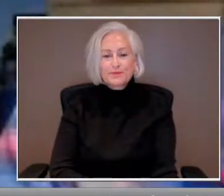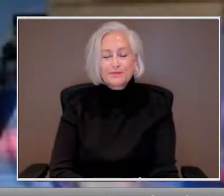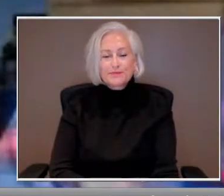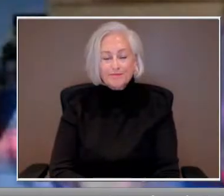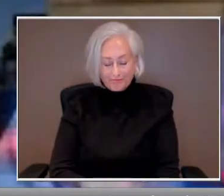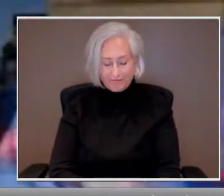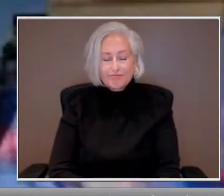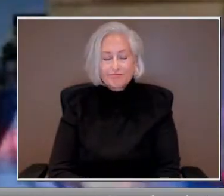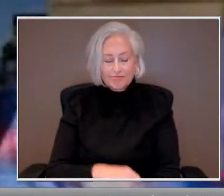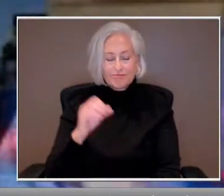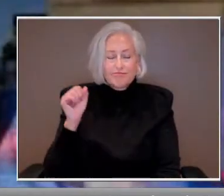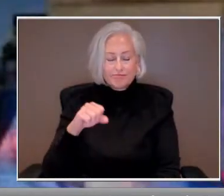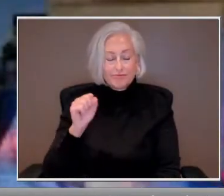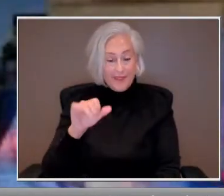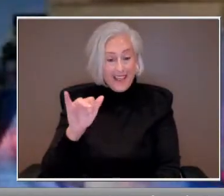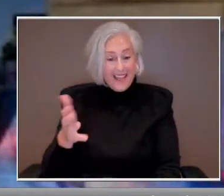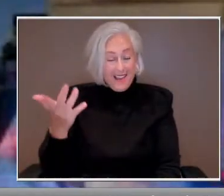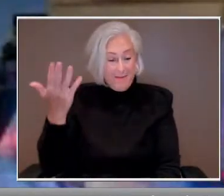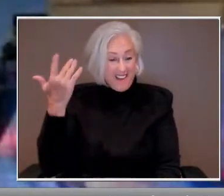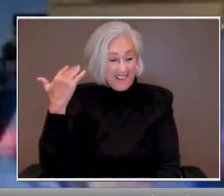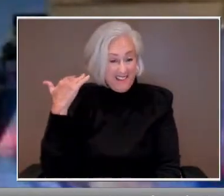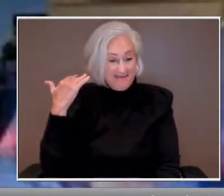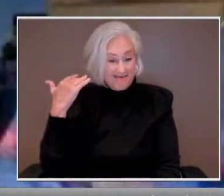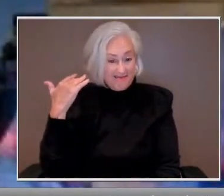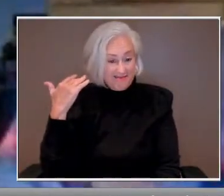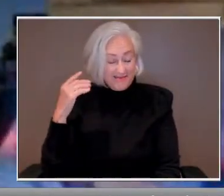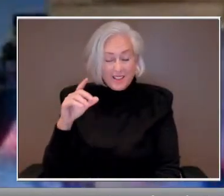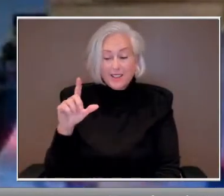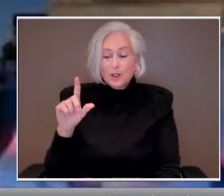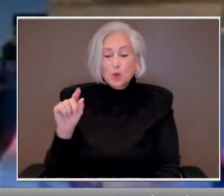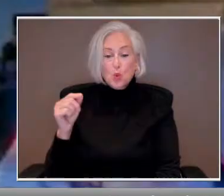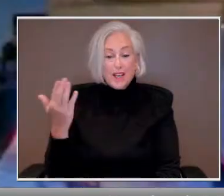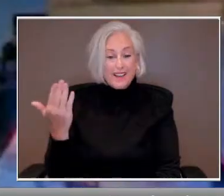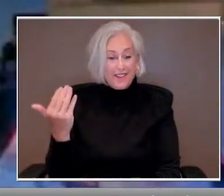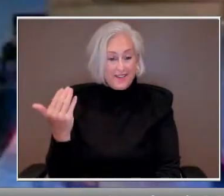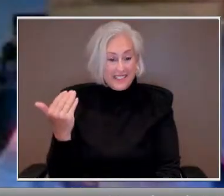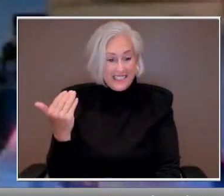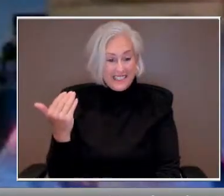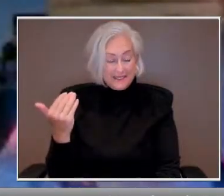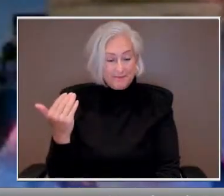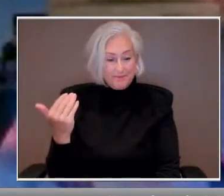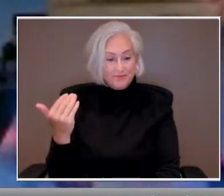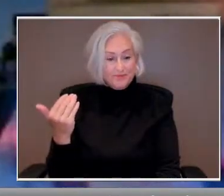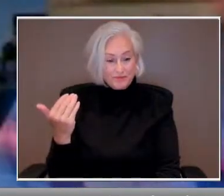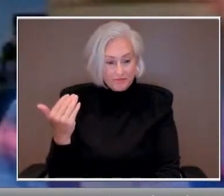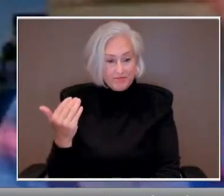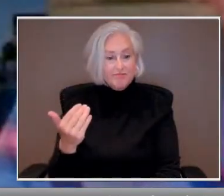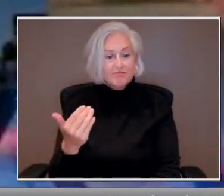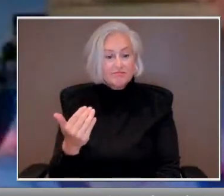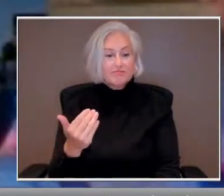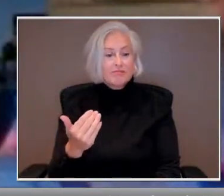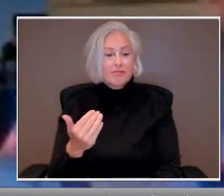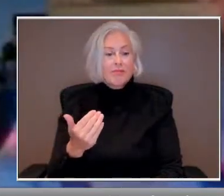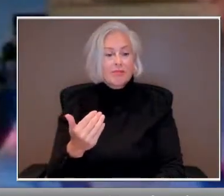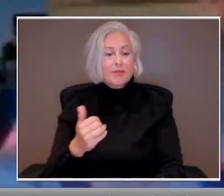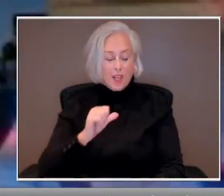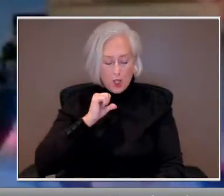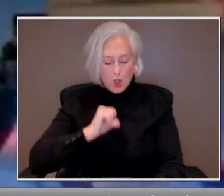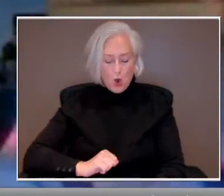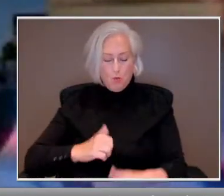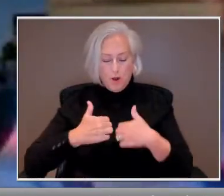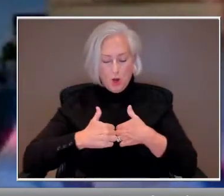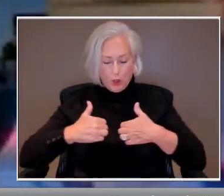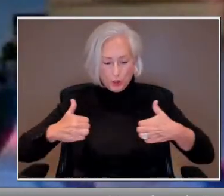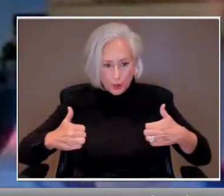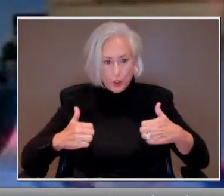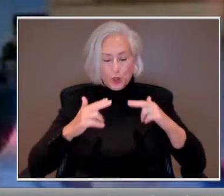At the time, he had in 2015, he had open heart surgery. He had a valve replaced. And then